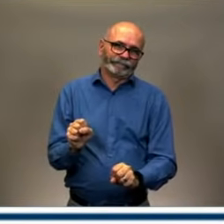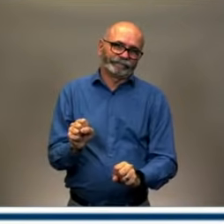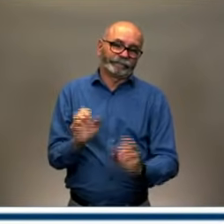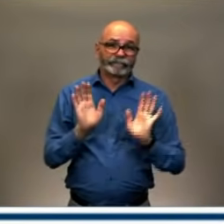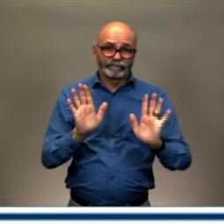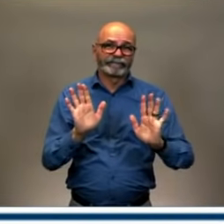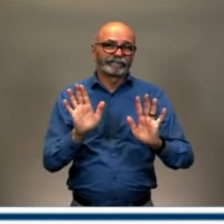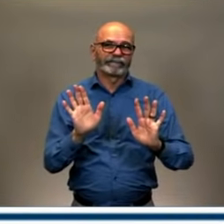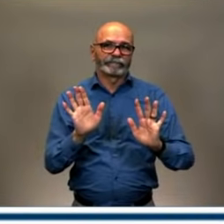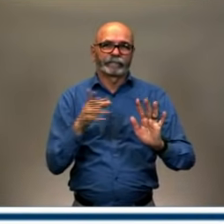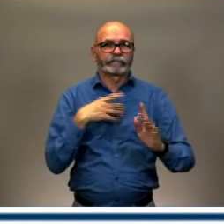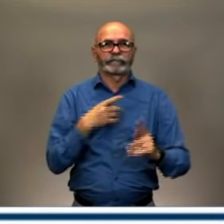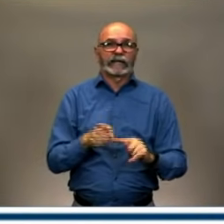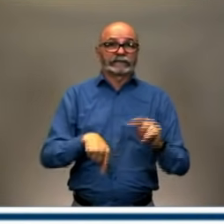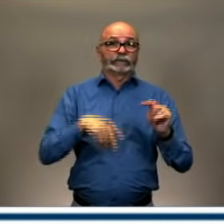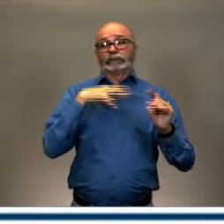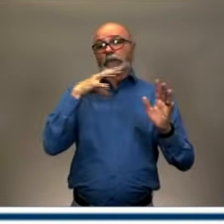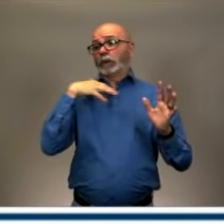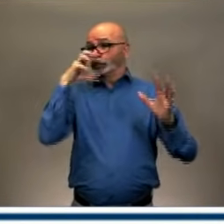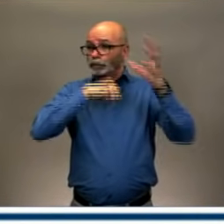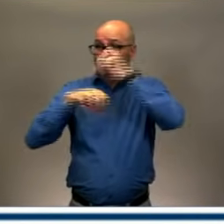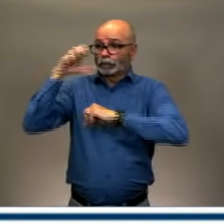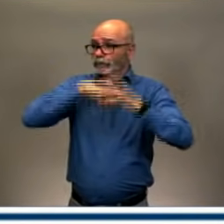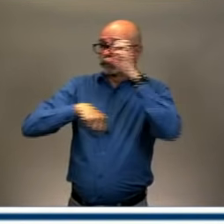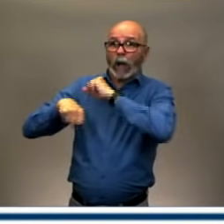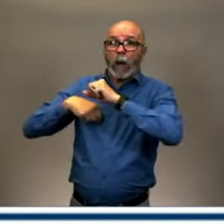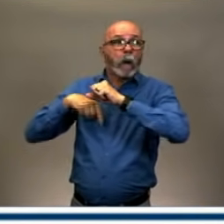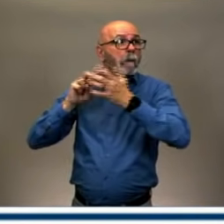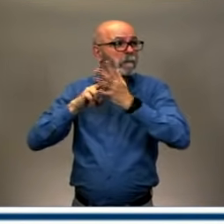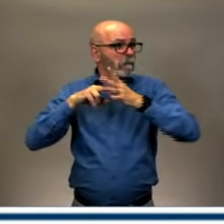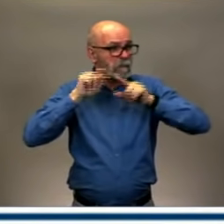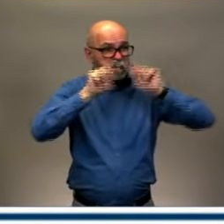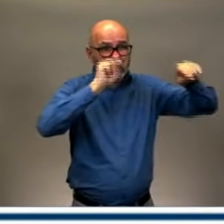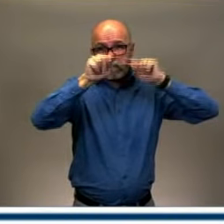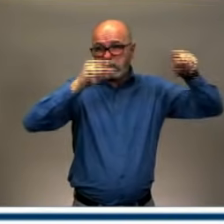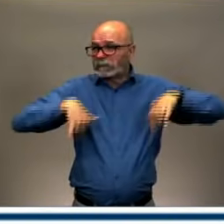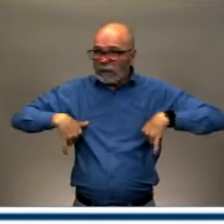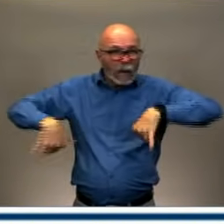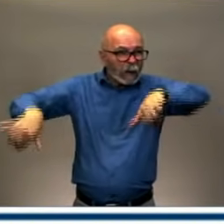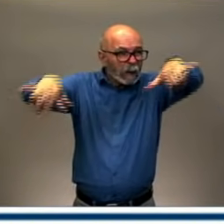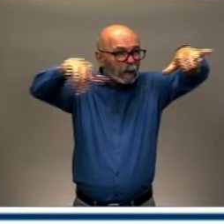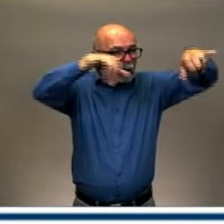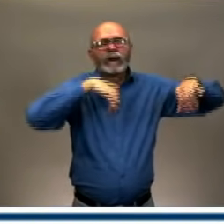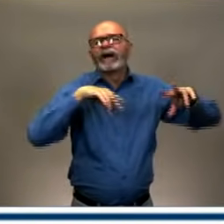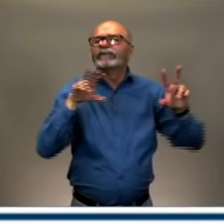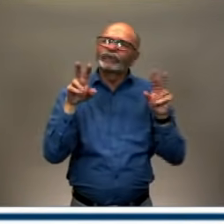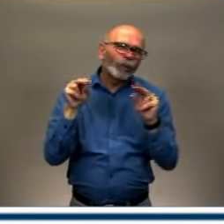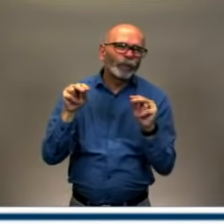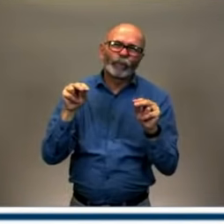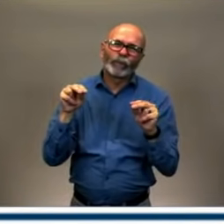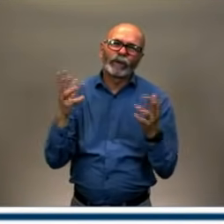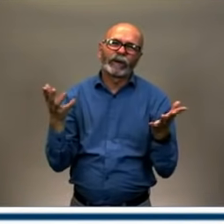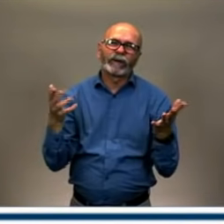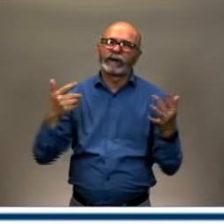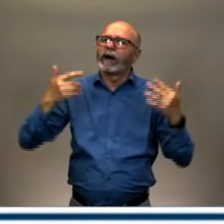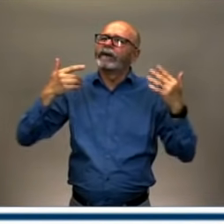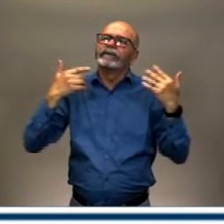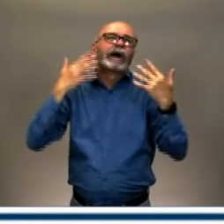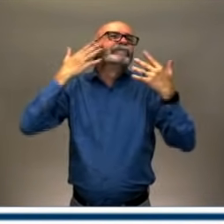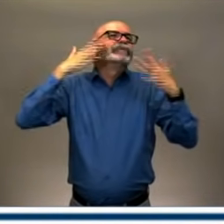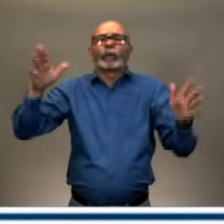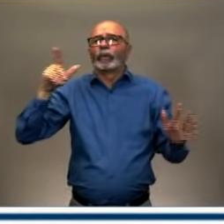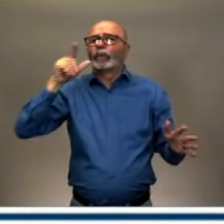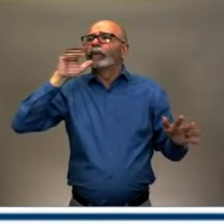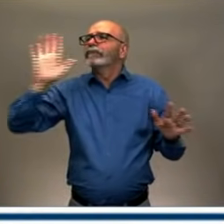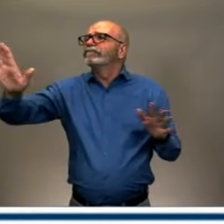that everyone's situation is like ours, because it's not. We don't know what other battles and challenges people